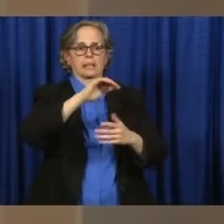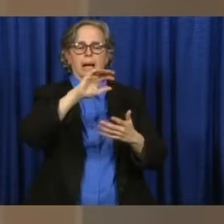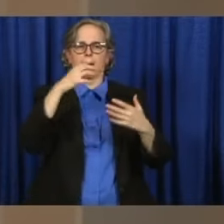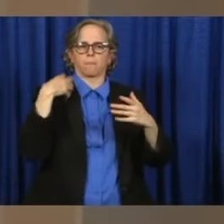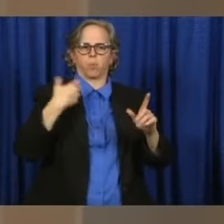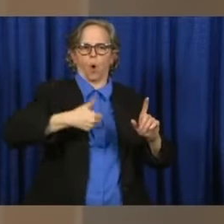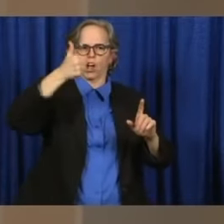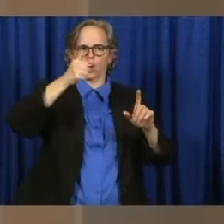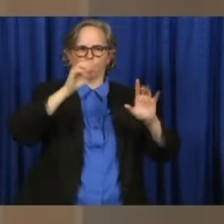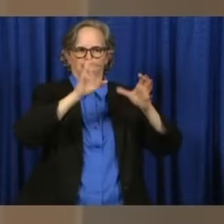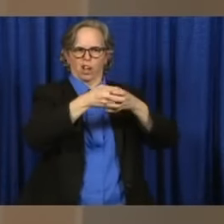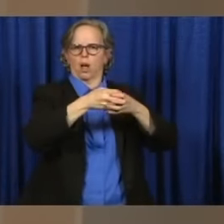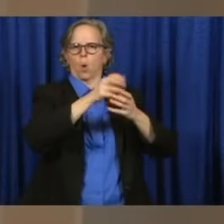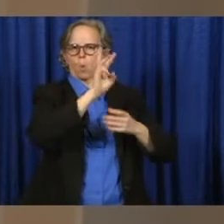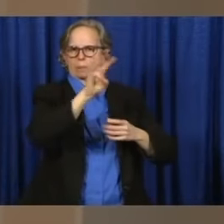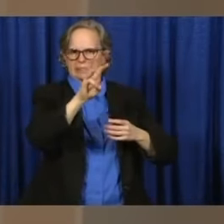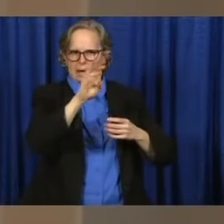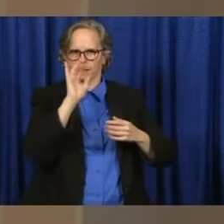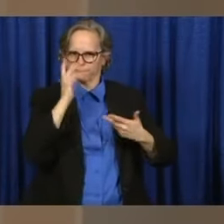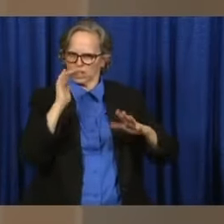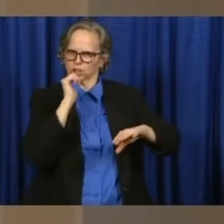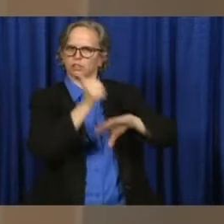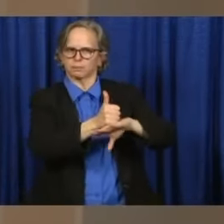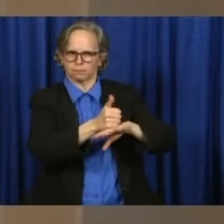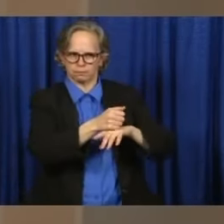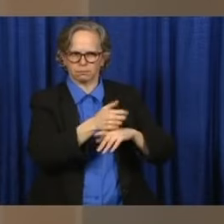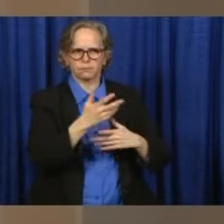and find jobs. It's